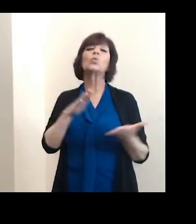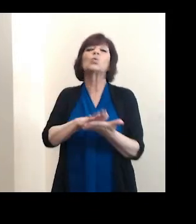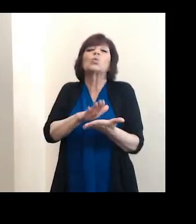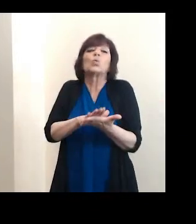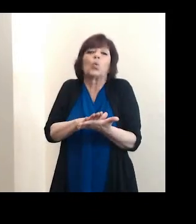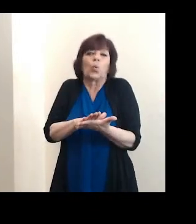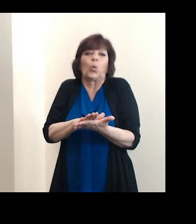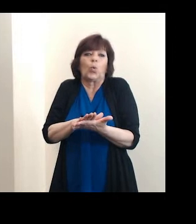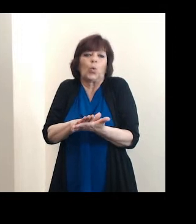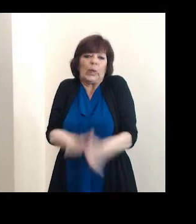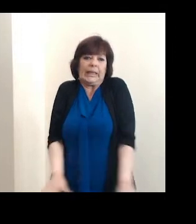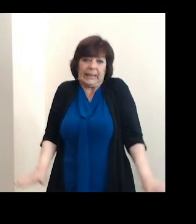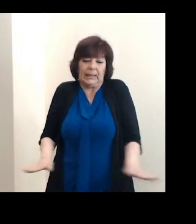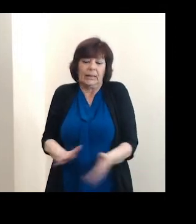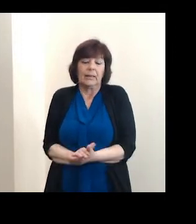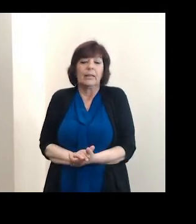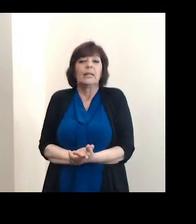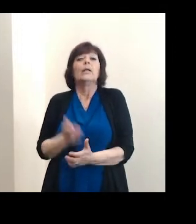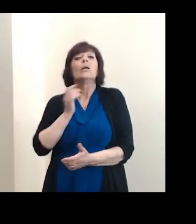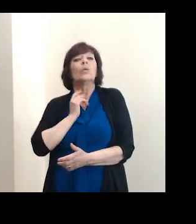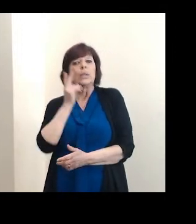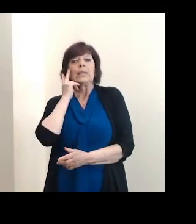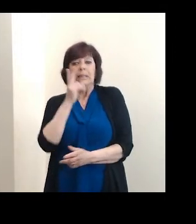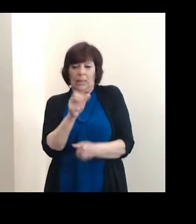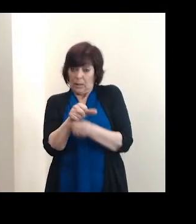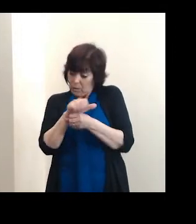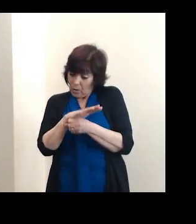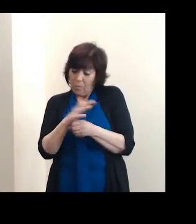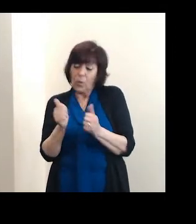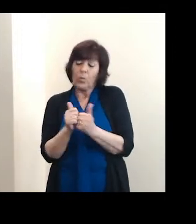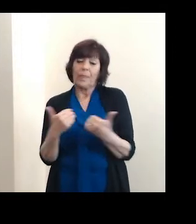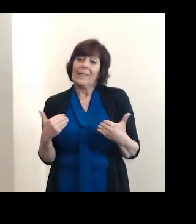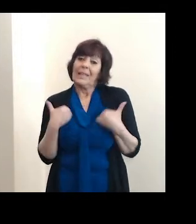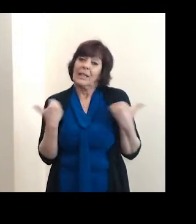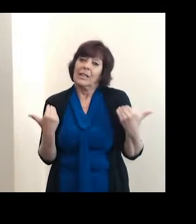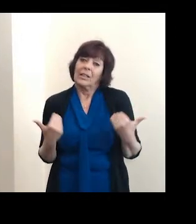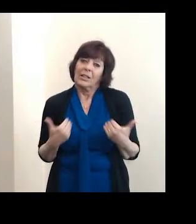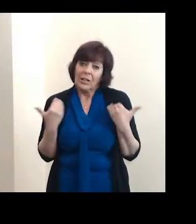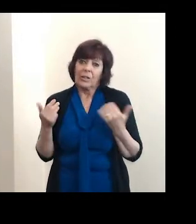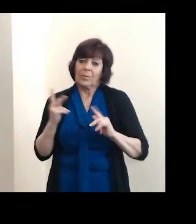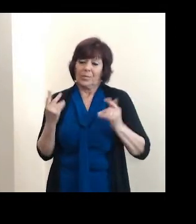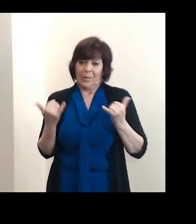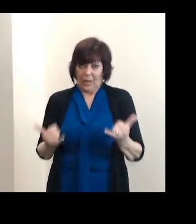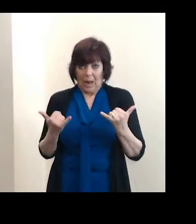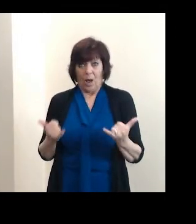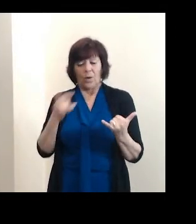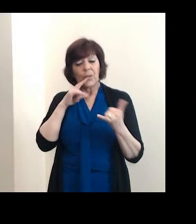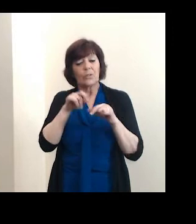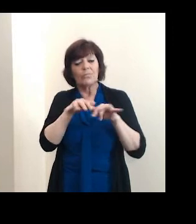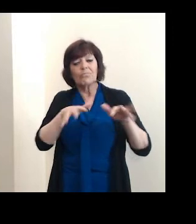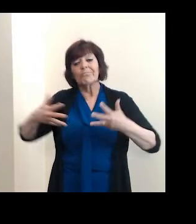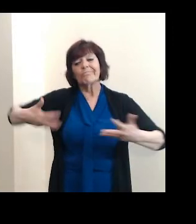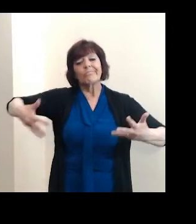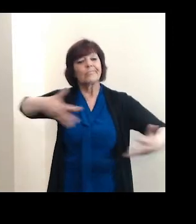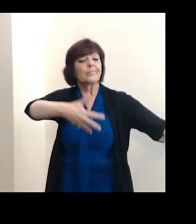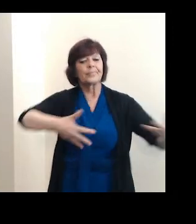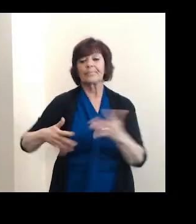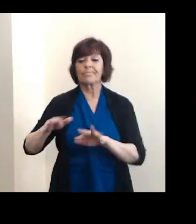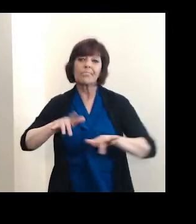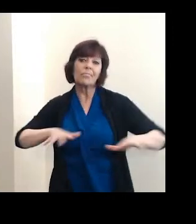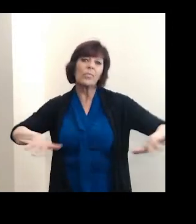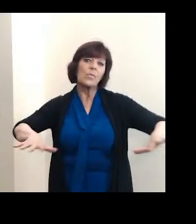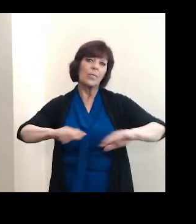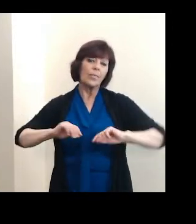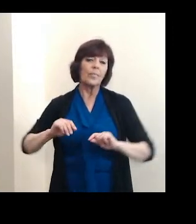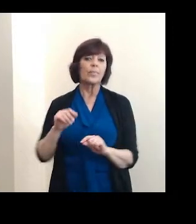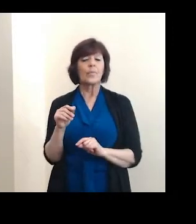age. We are seeing COVID-19 among younger individuals as they are spreading it amongst themselves. And